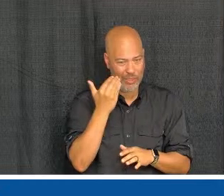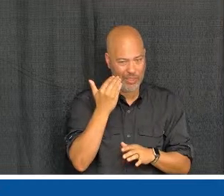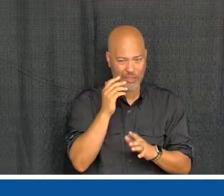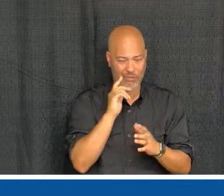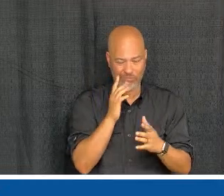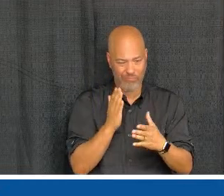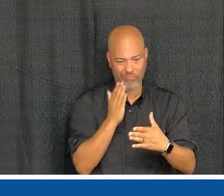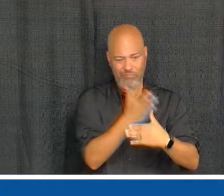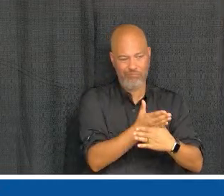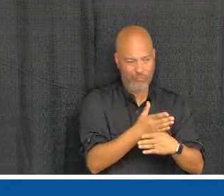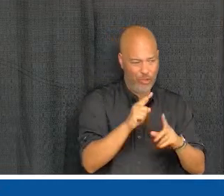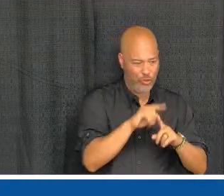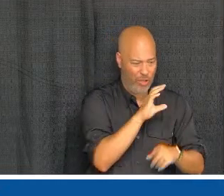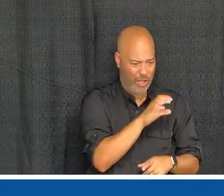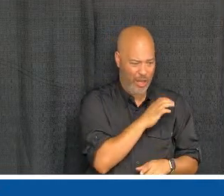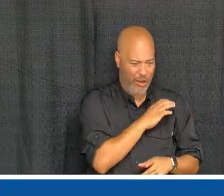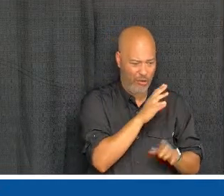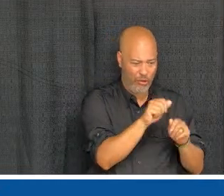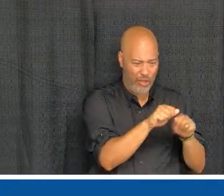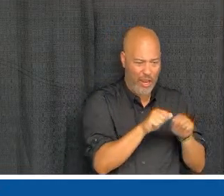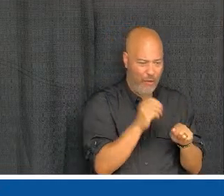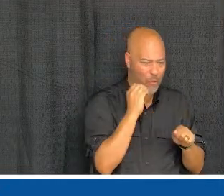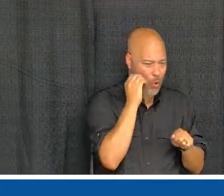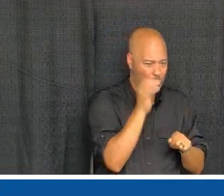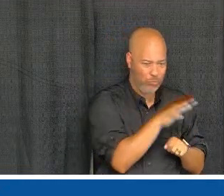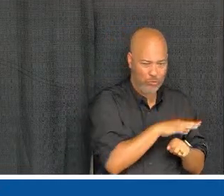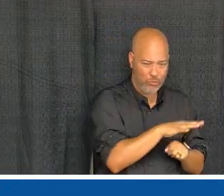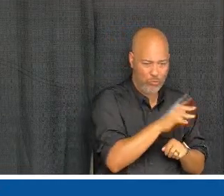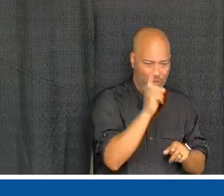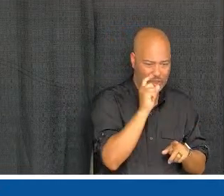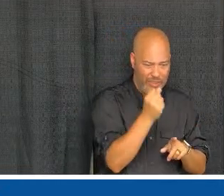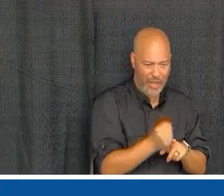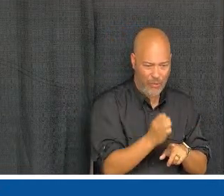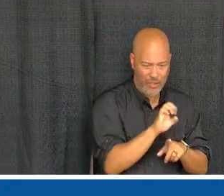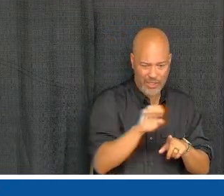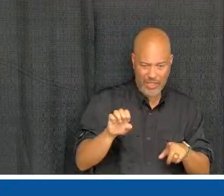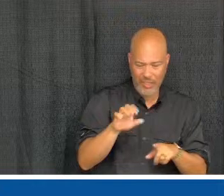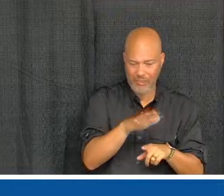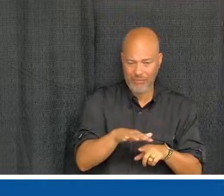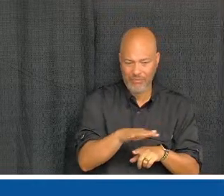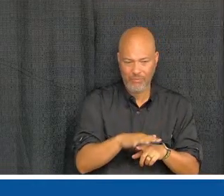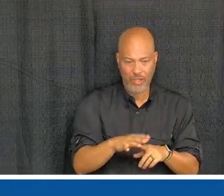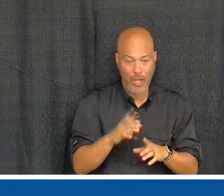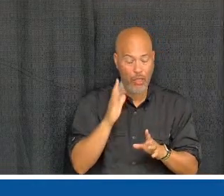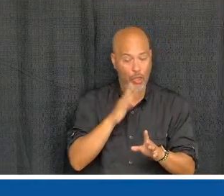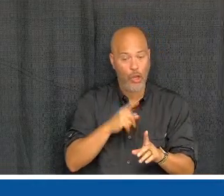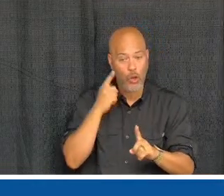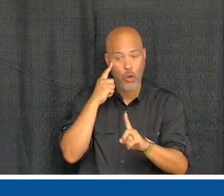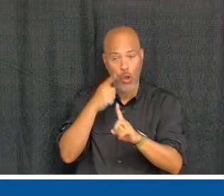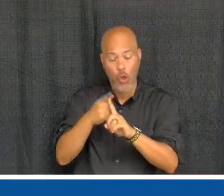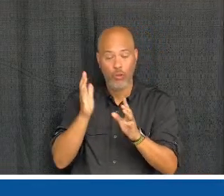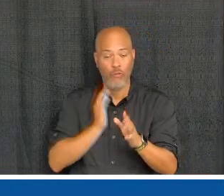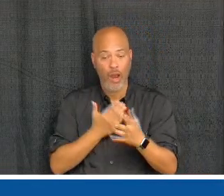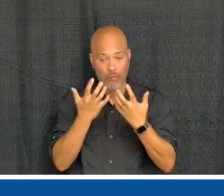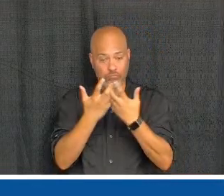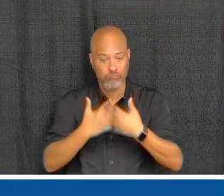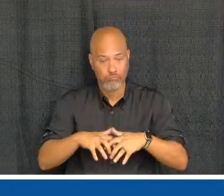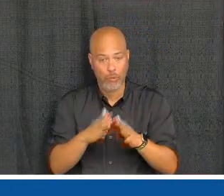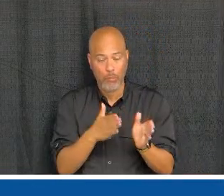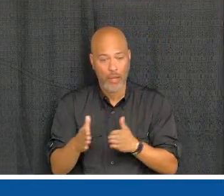into the residential character of the area to the south and east. Overall economic goals of the comprehensive plan state